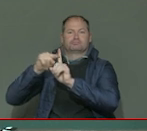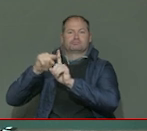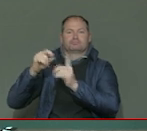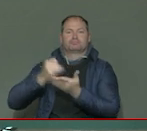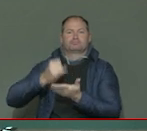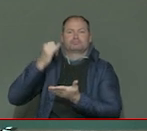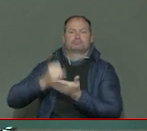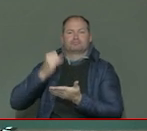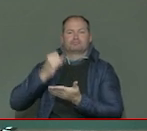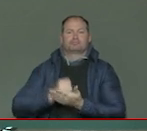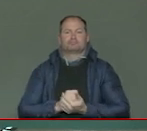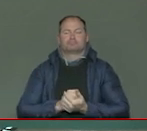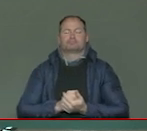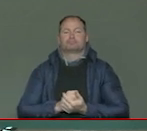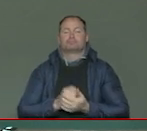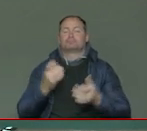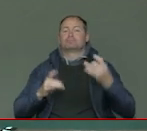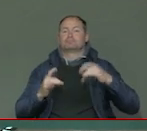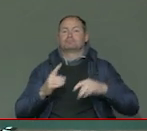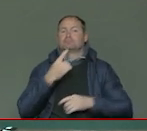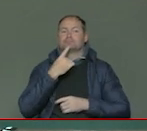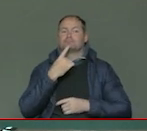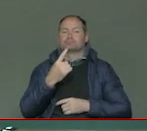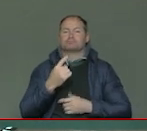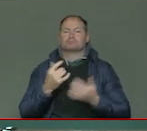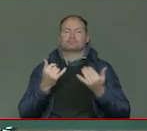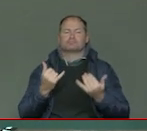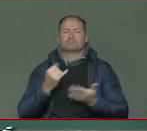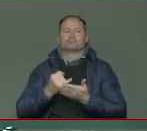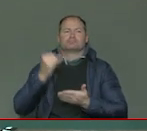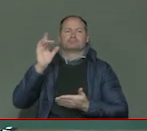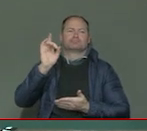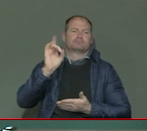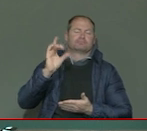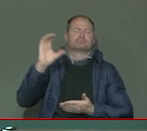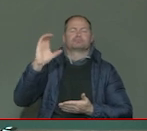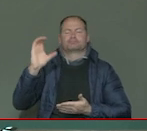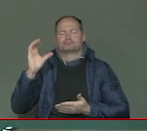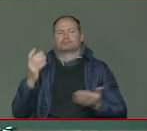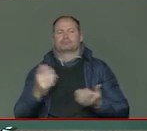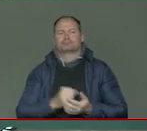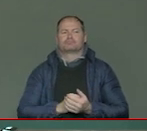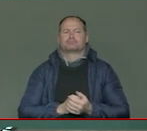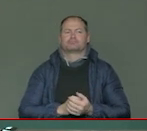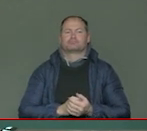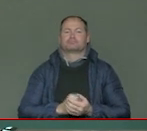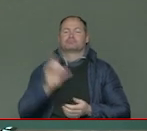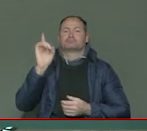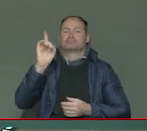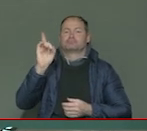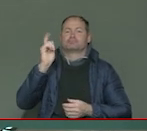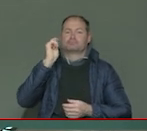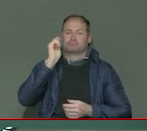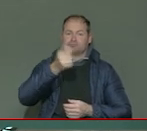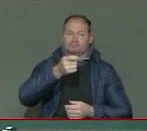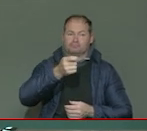That's CRJ. Sometimes they will say interest debited or credited. So remember, debit card pay. So